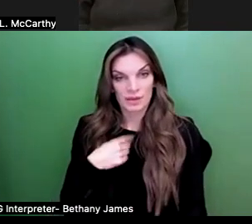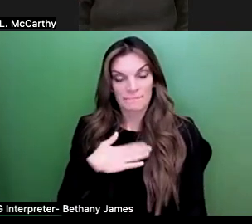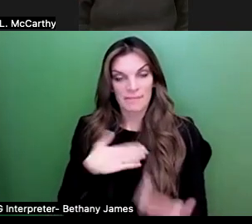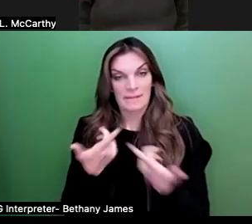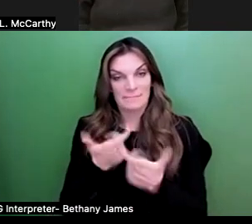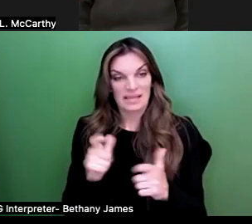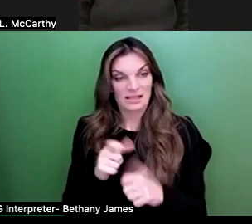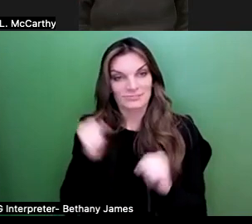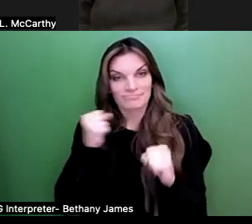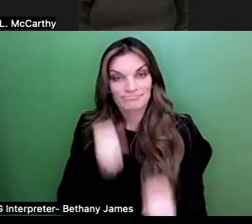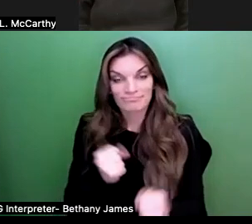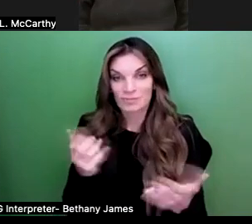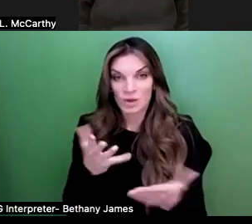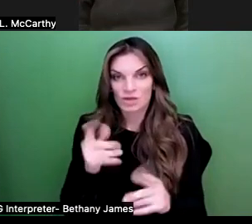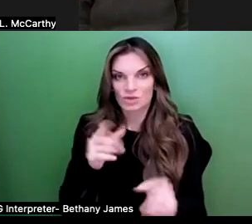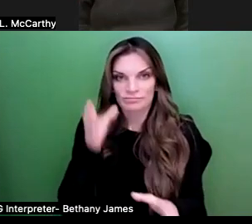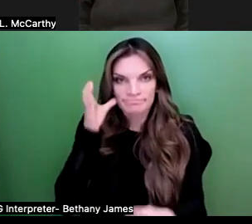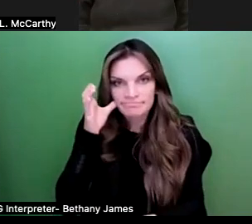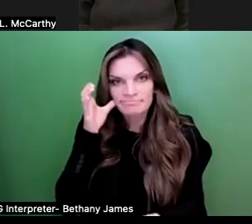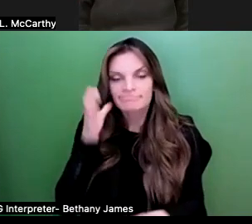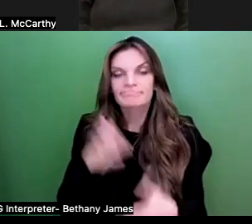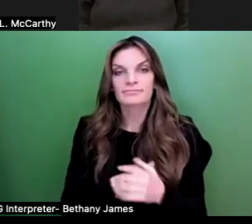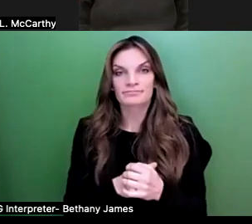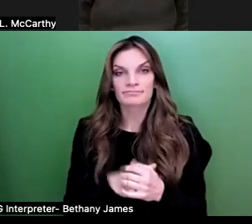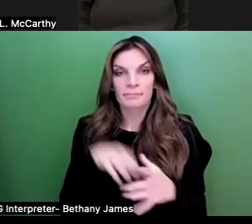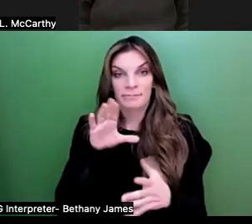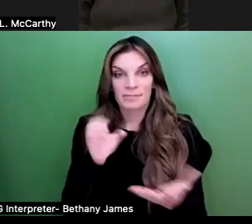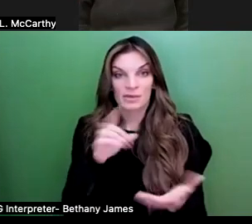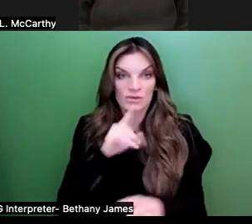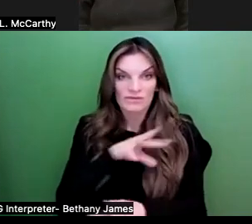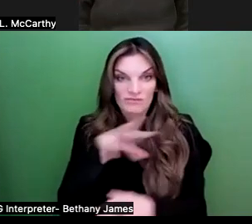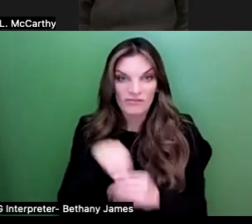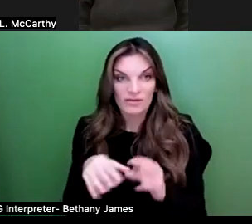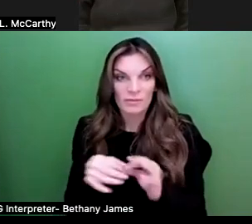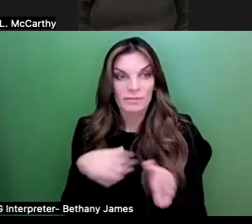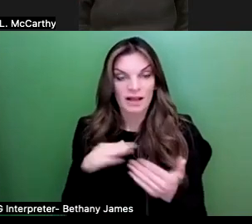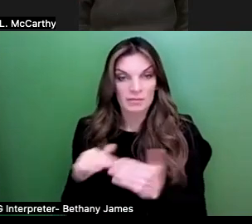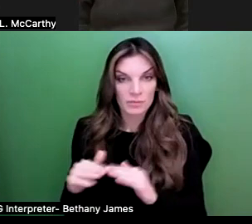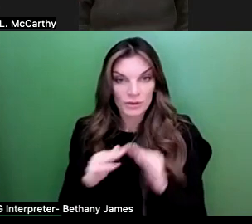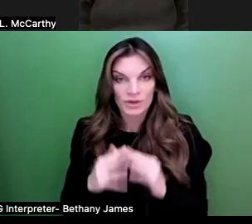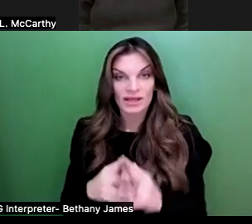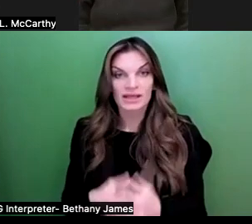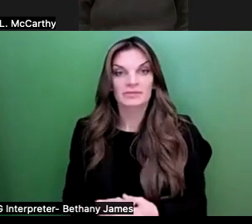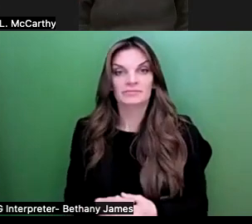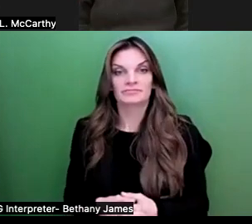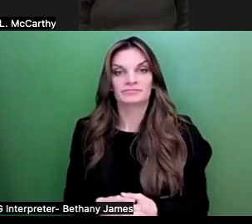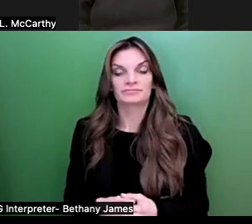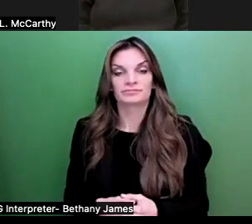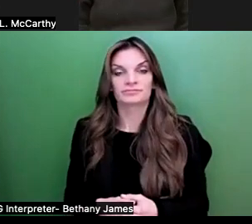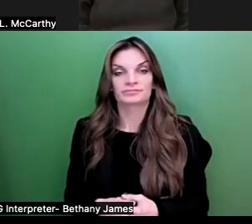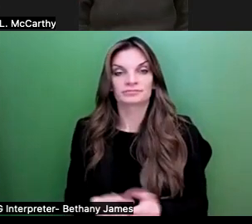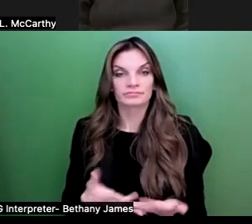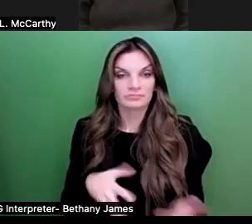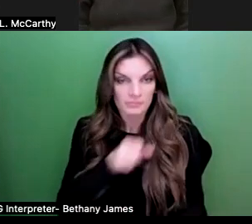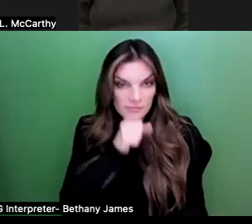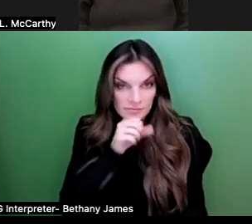strength is always to be a listener, to be incredibly involved in my community at every level, with seniors,